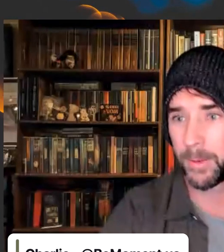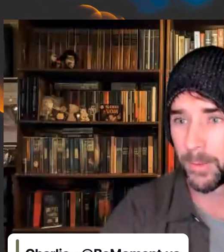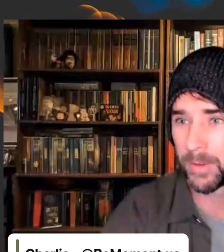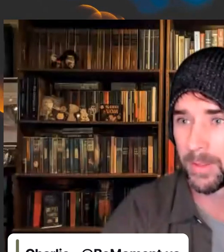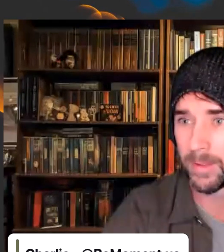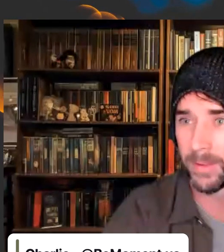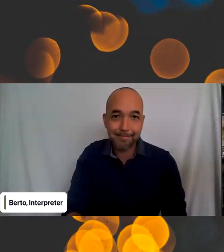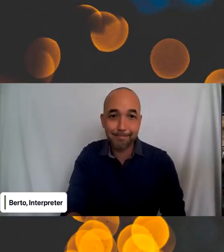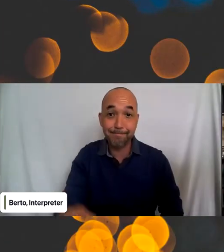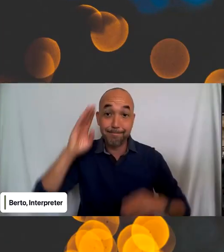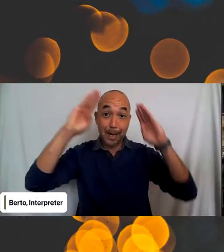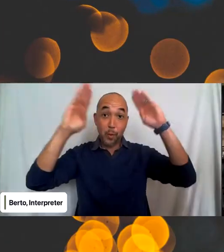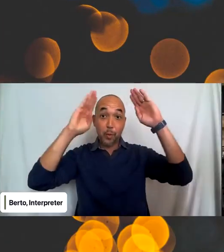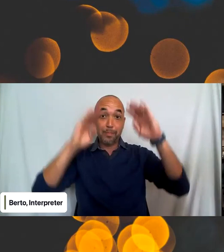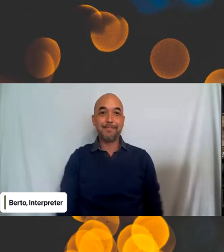Hello.